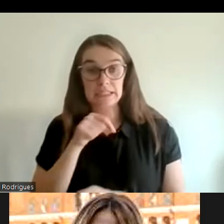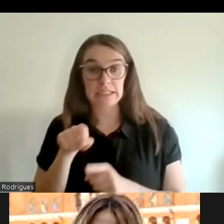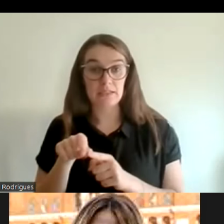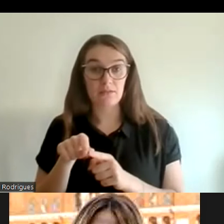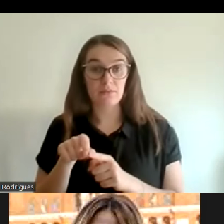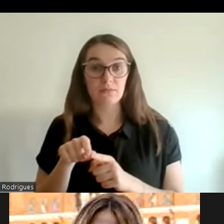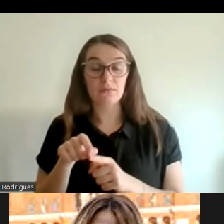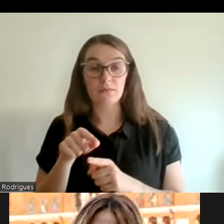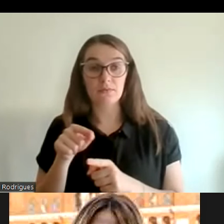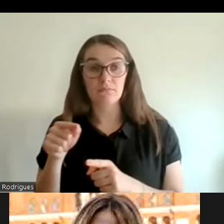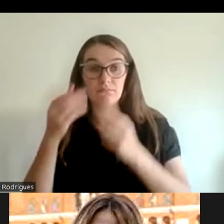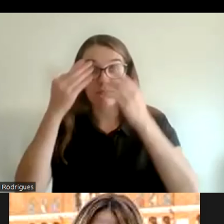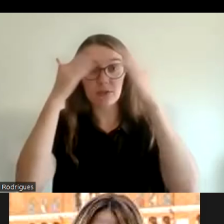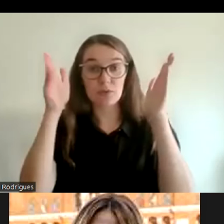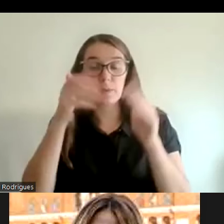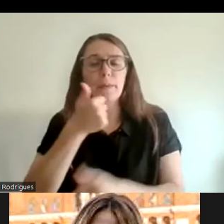democratic